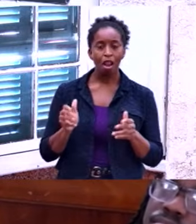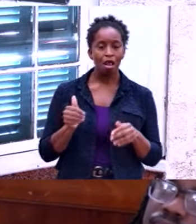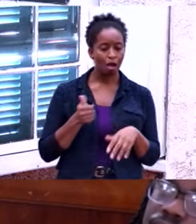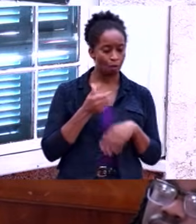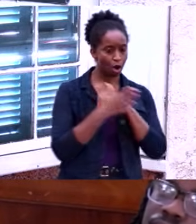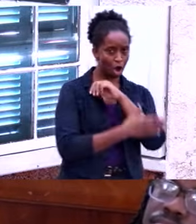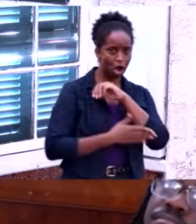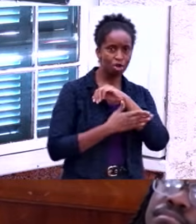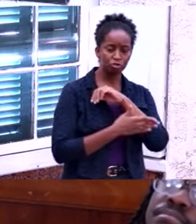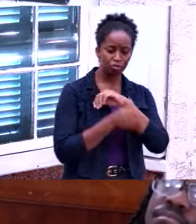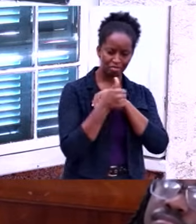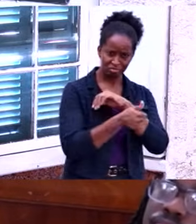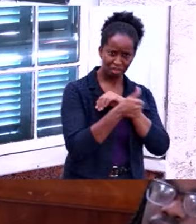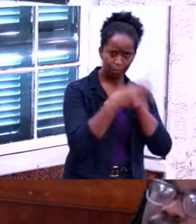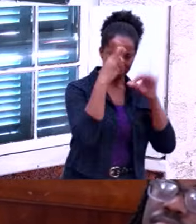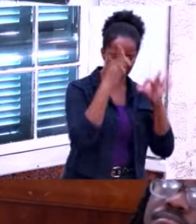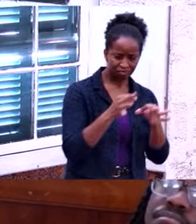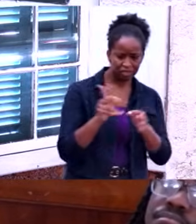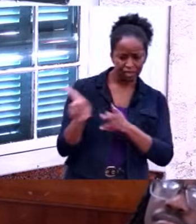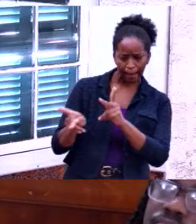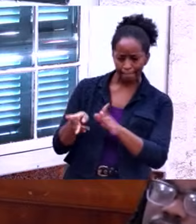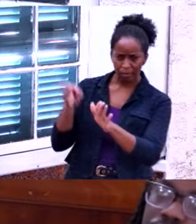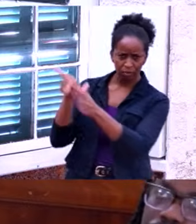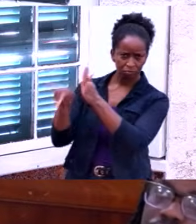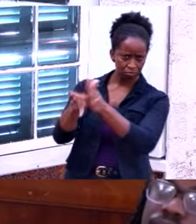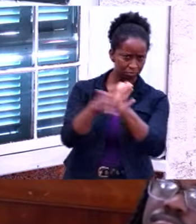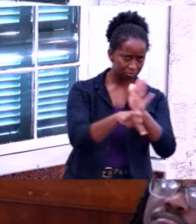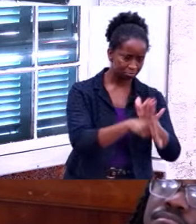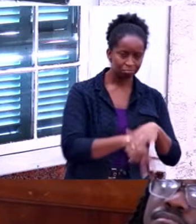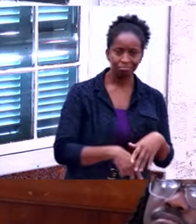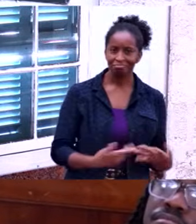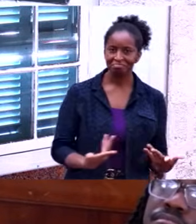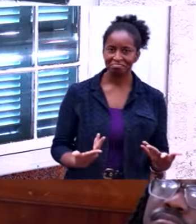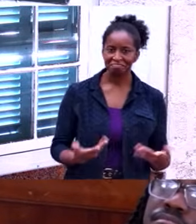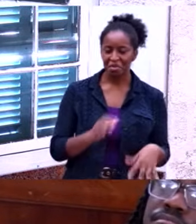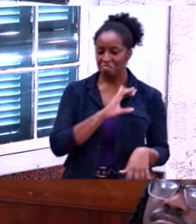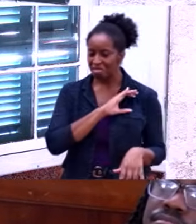police, any charge, any ability to answer